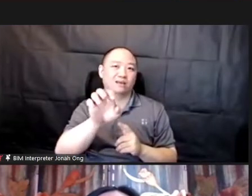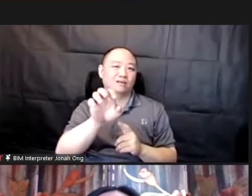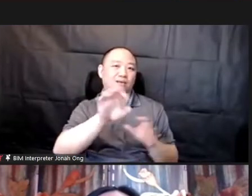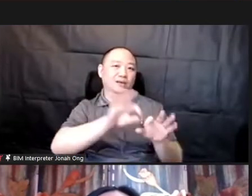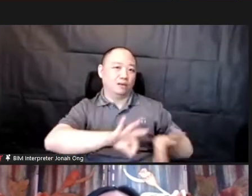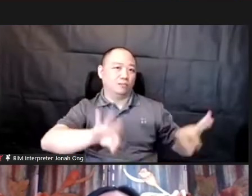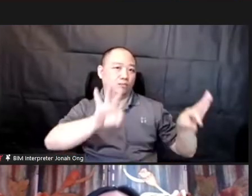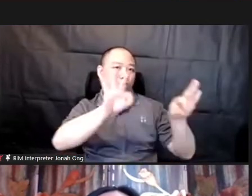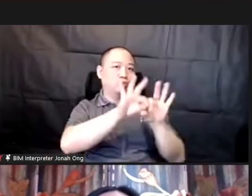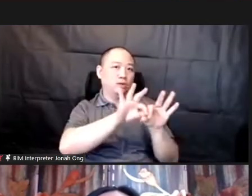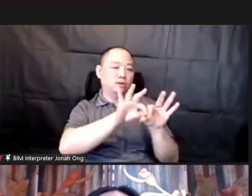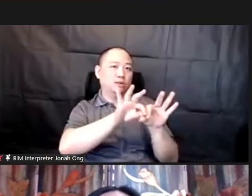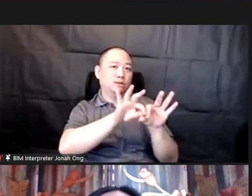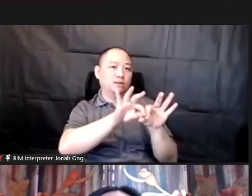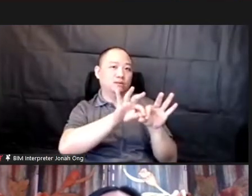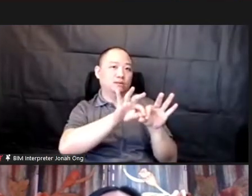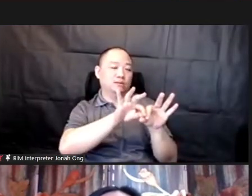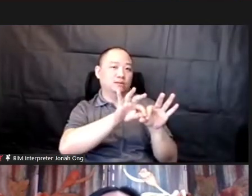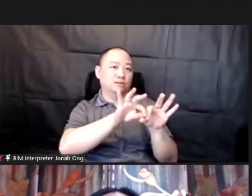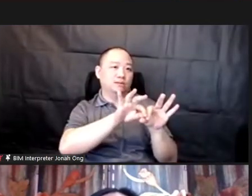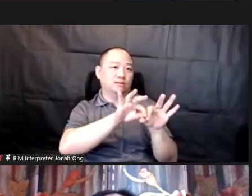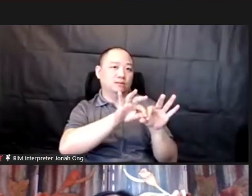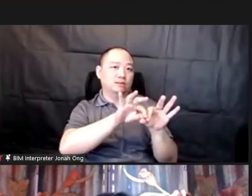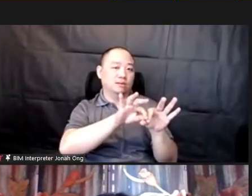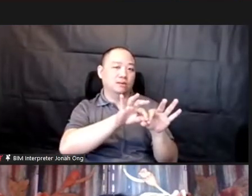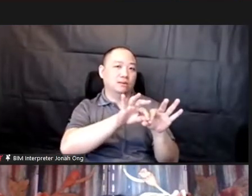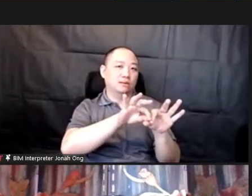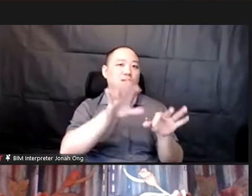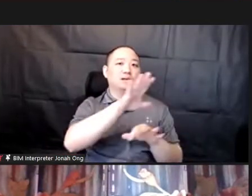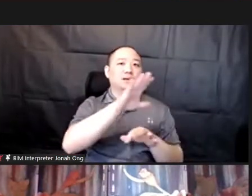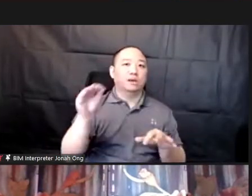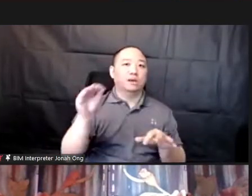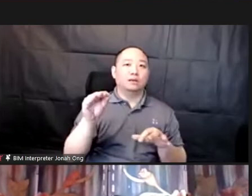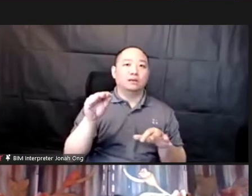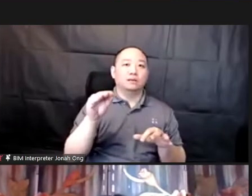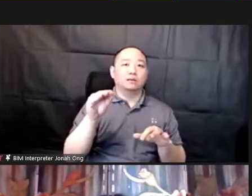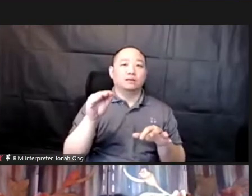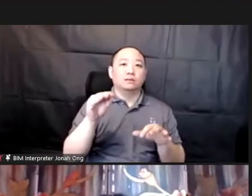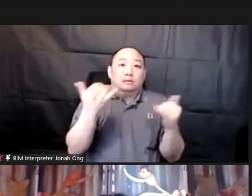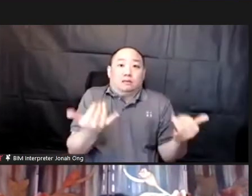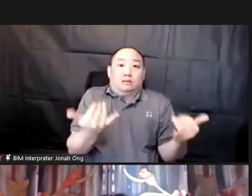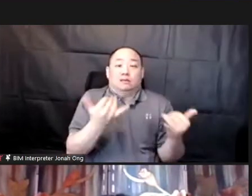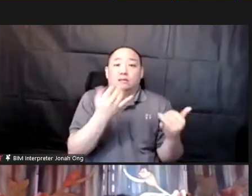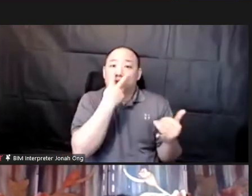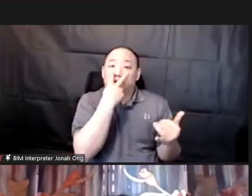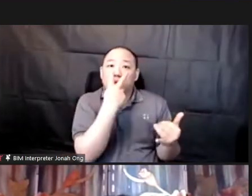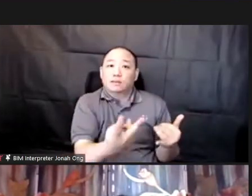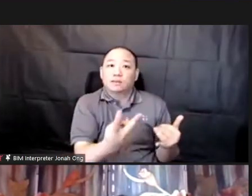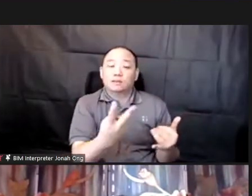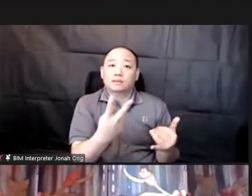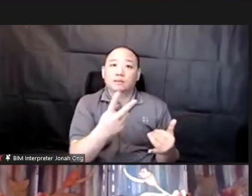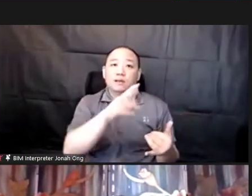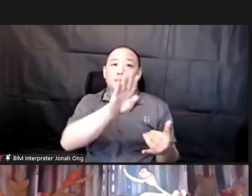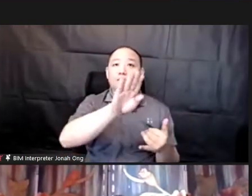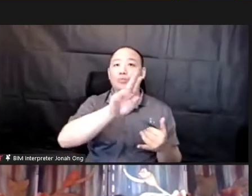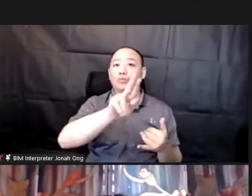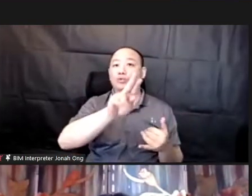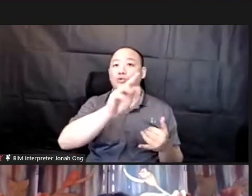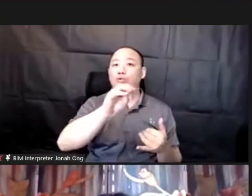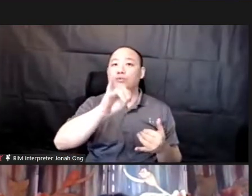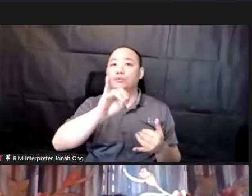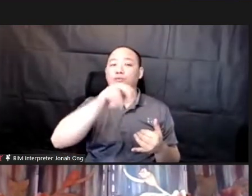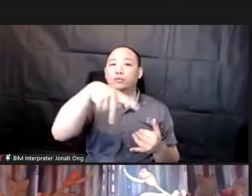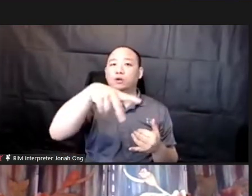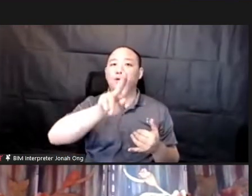On the other hand, the NEP or Bumiputra privileges that we see today have also been colored by kind